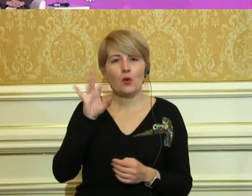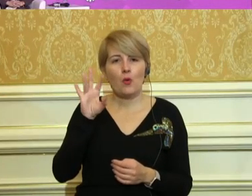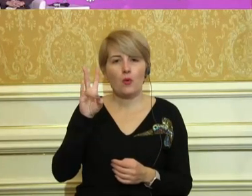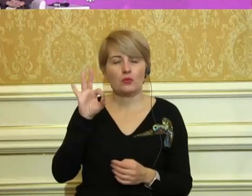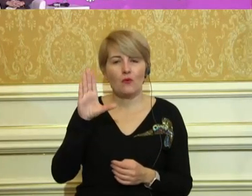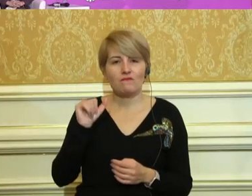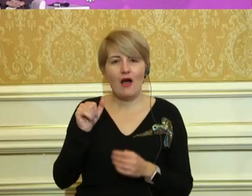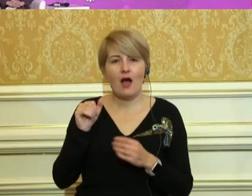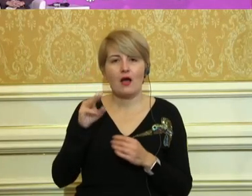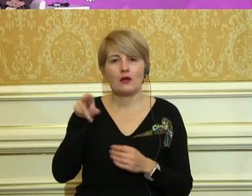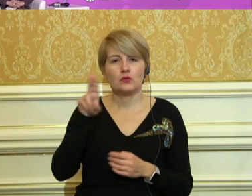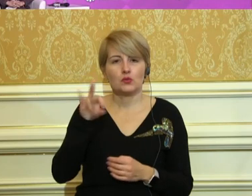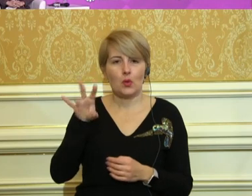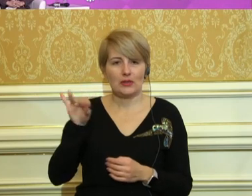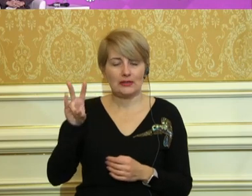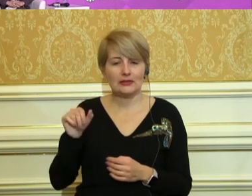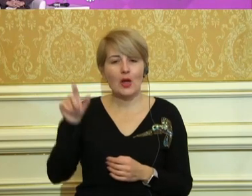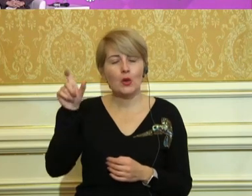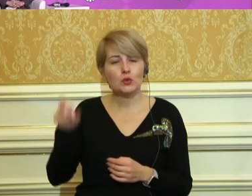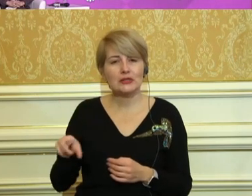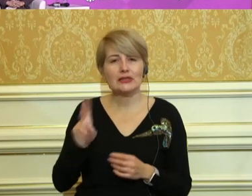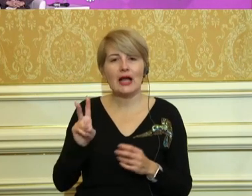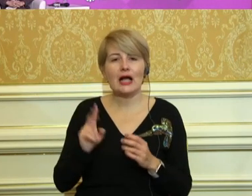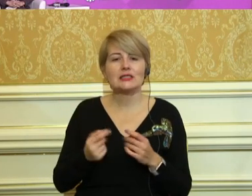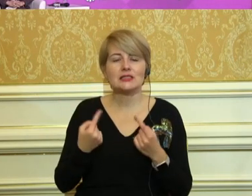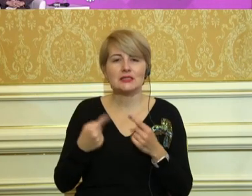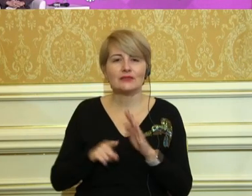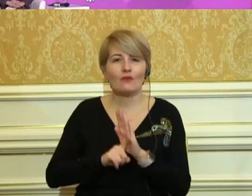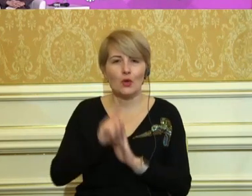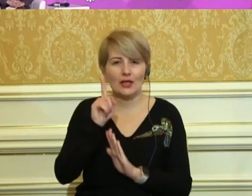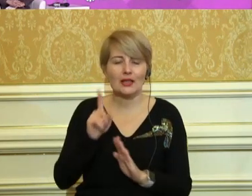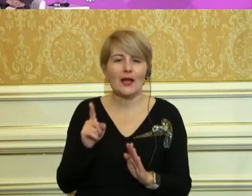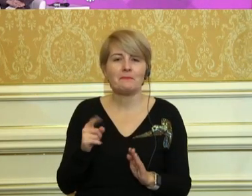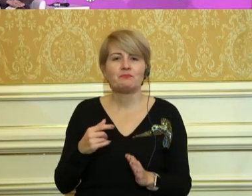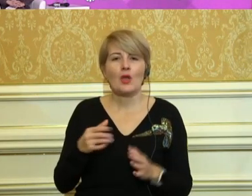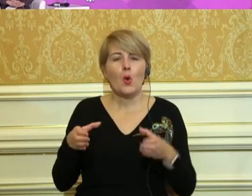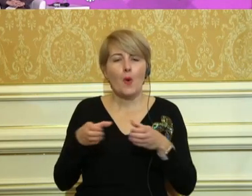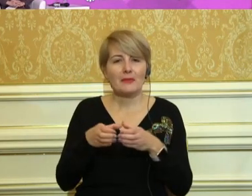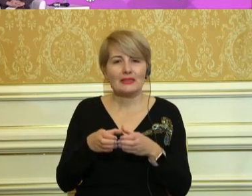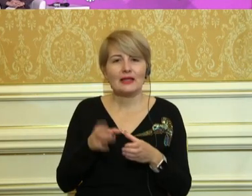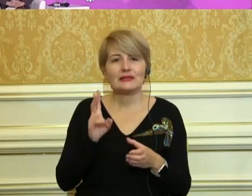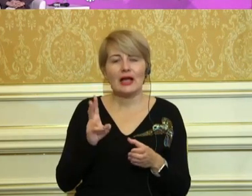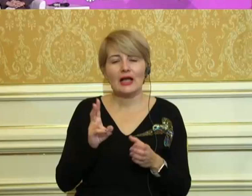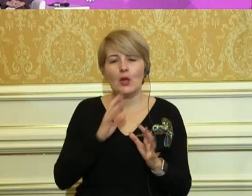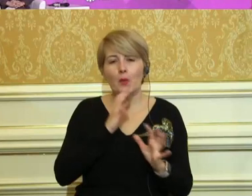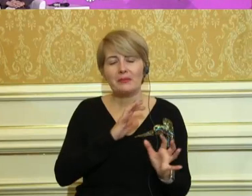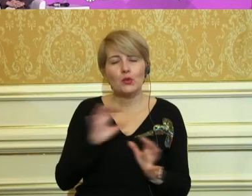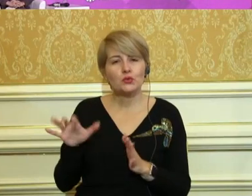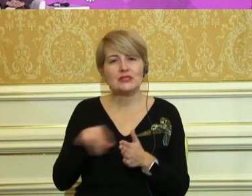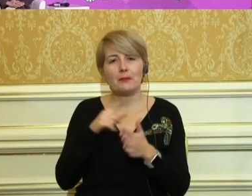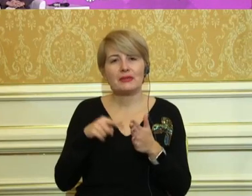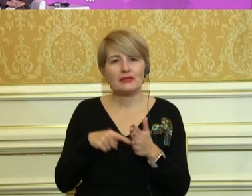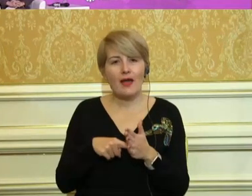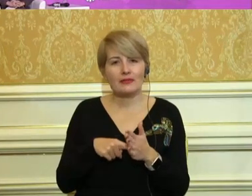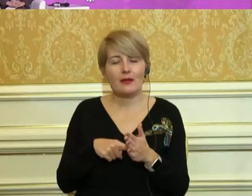region. It's a kind of a Silicon Valley of Canada. So this very person established the committee dealing